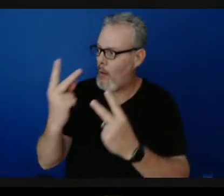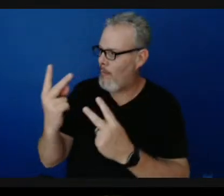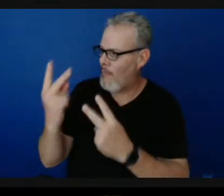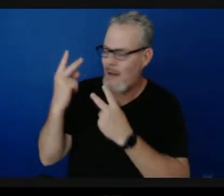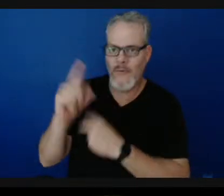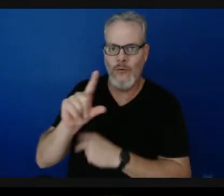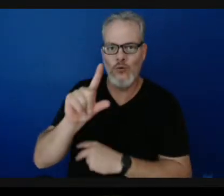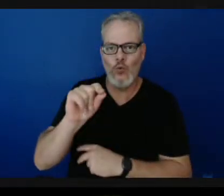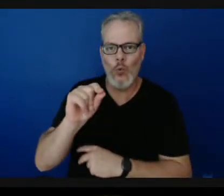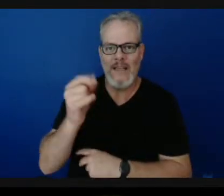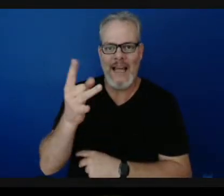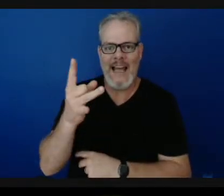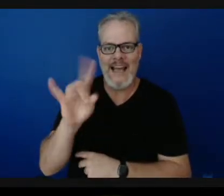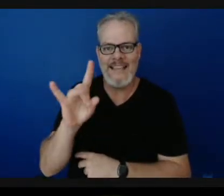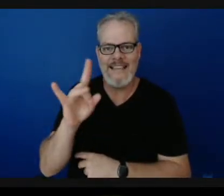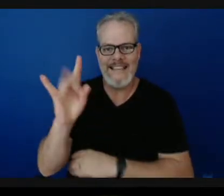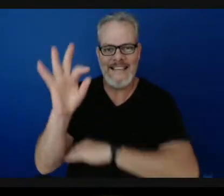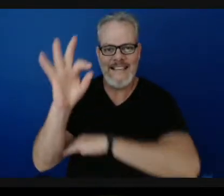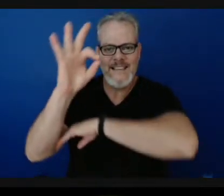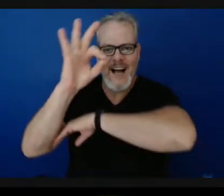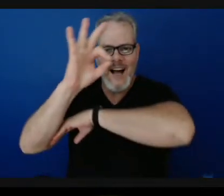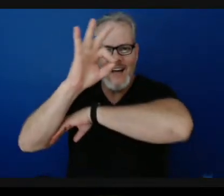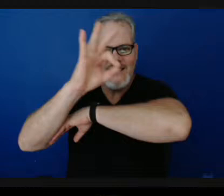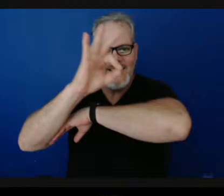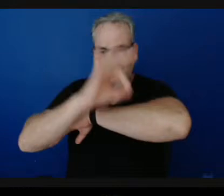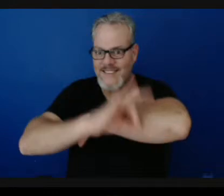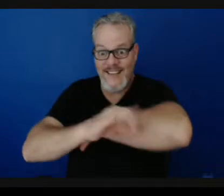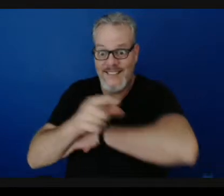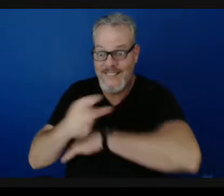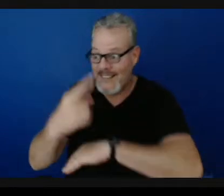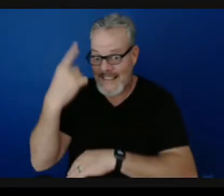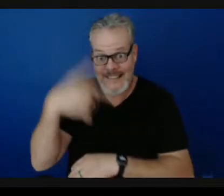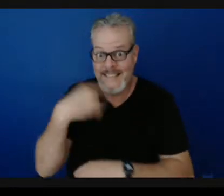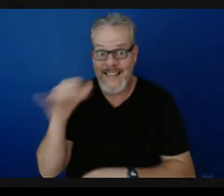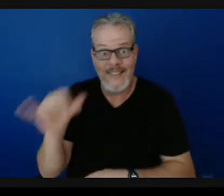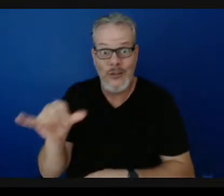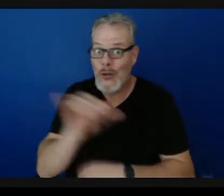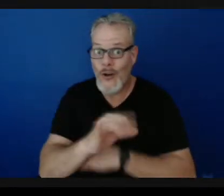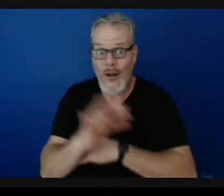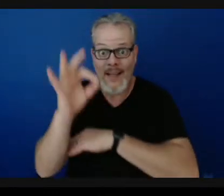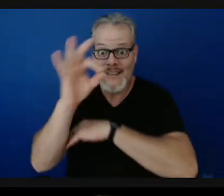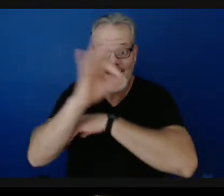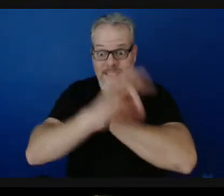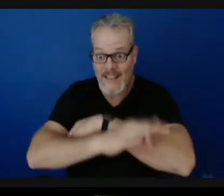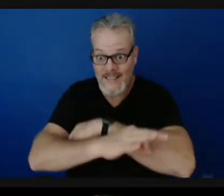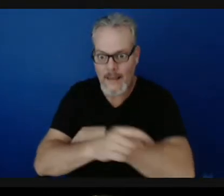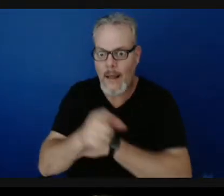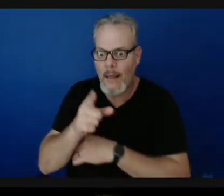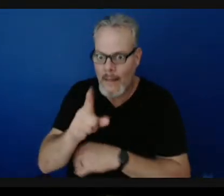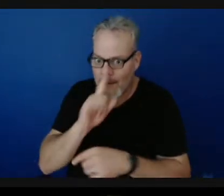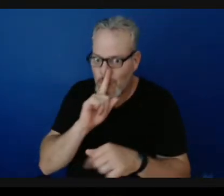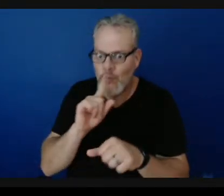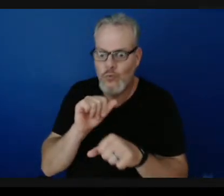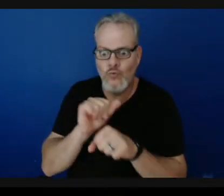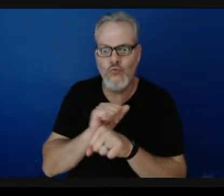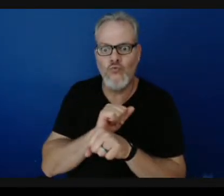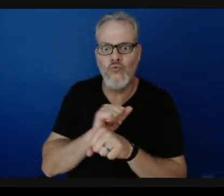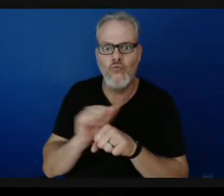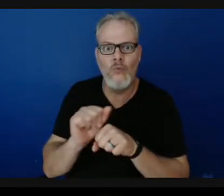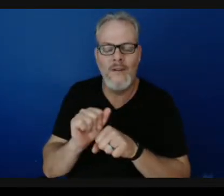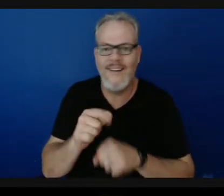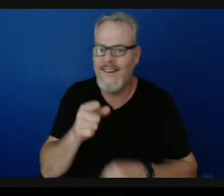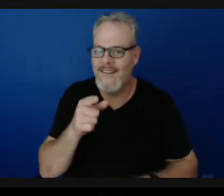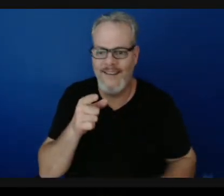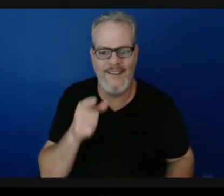at points where it doesn't even look like a sunset. And I couldn't capture these either. And this is really, it almost doesn't do it